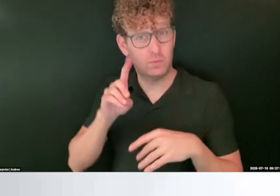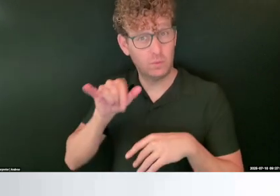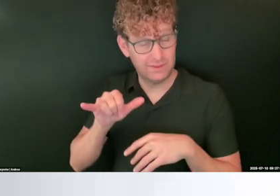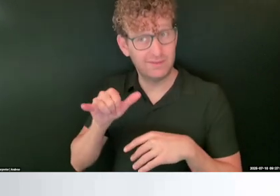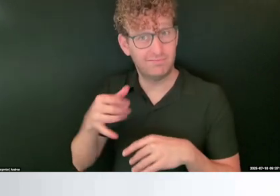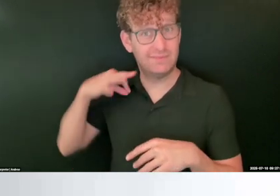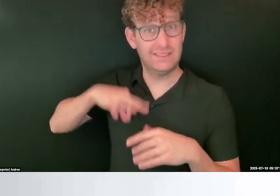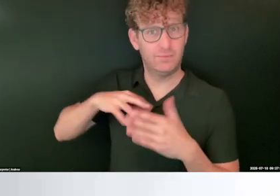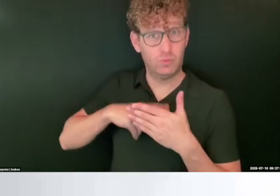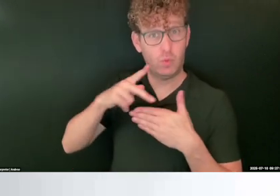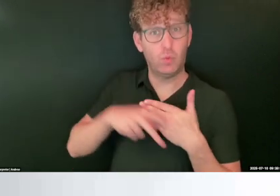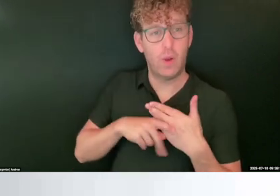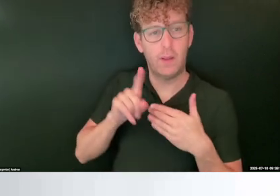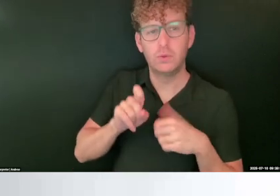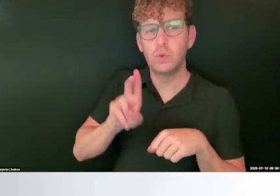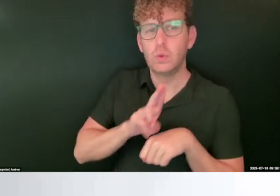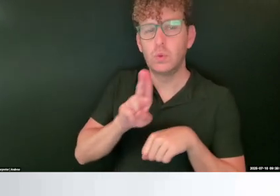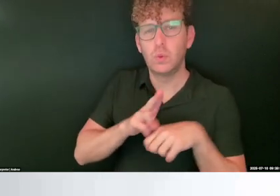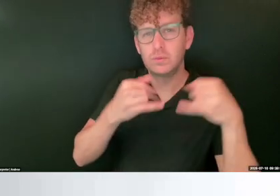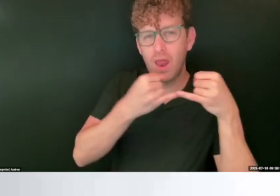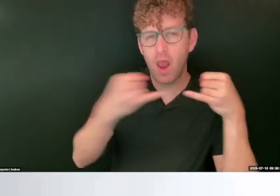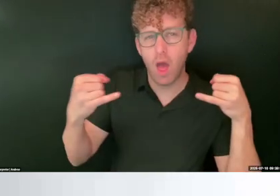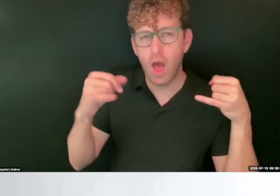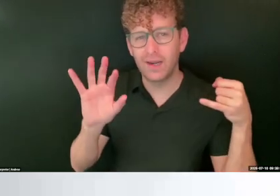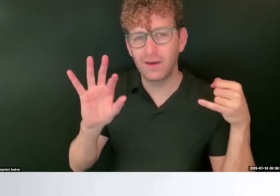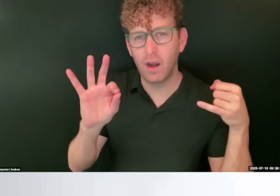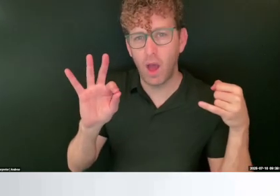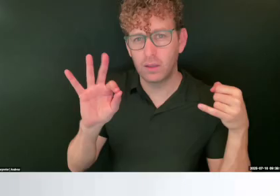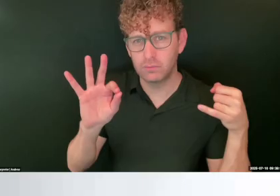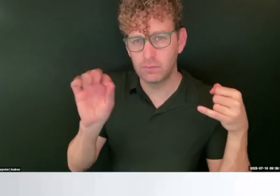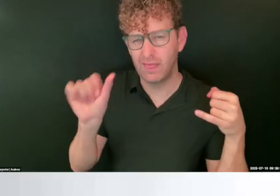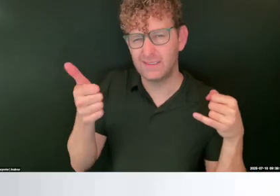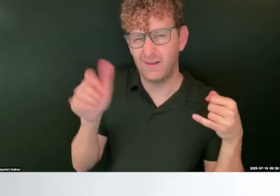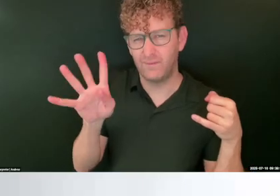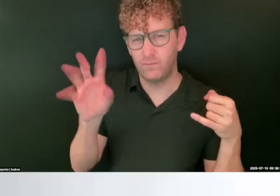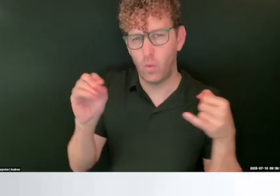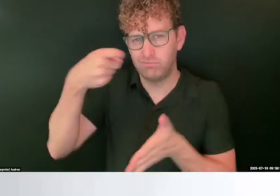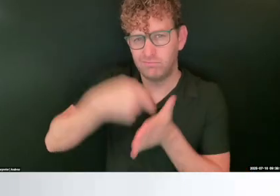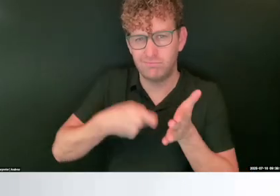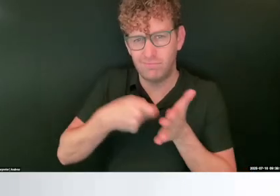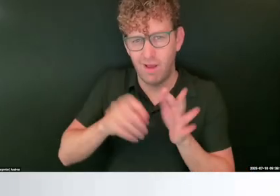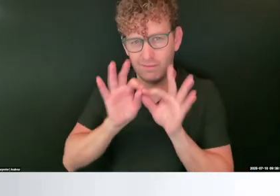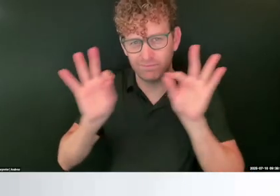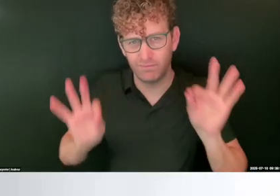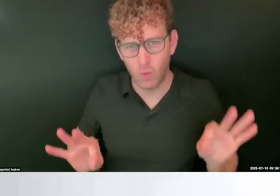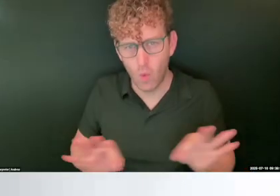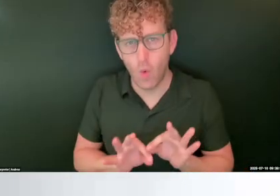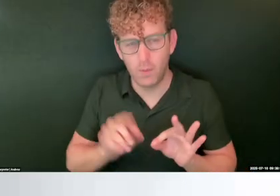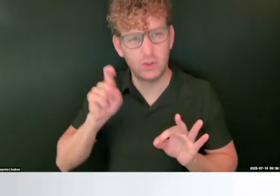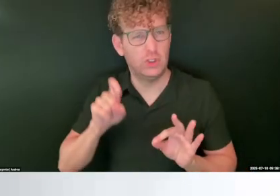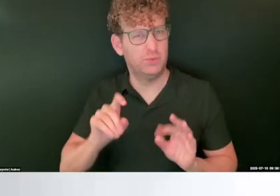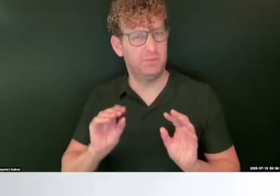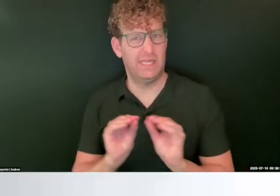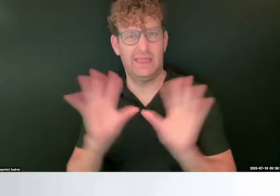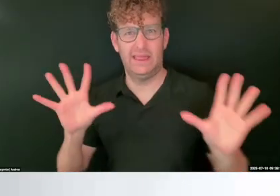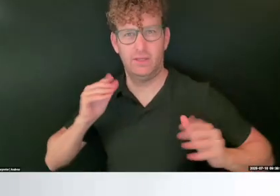line 9, otherwise known as the gross income line on the 1040 tax form. There should also be